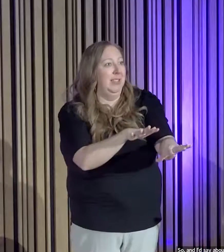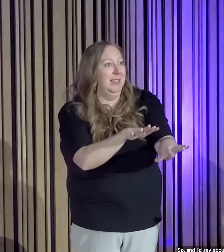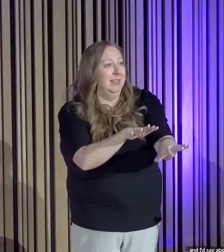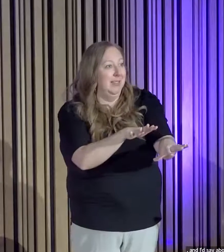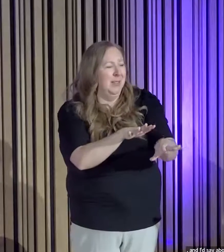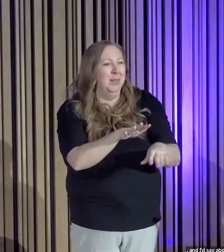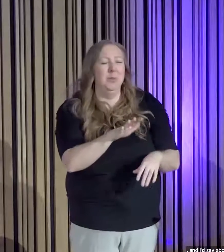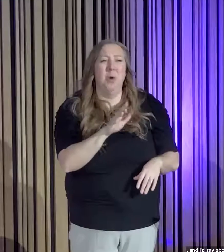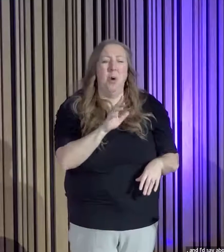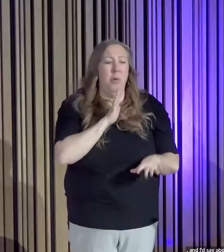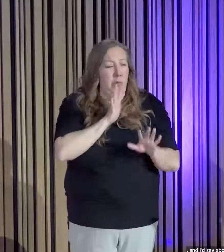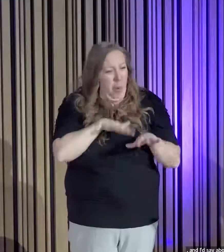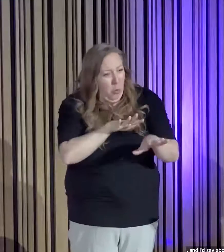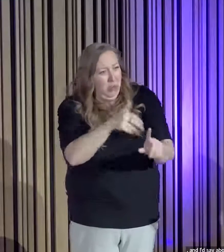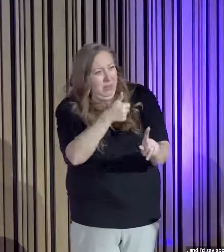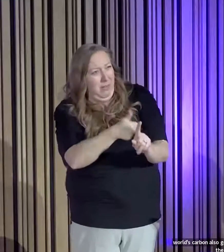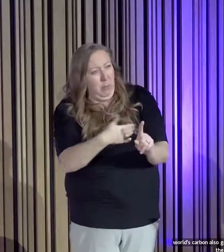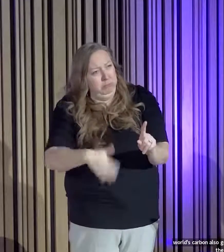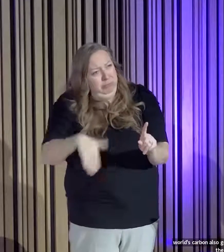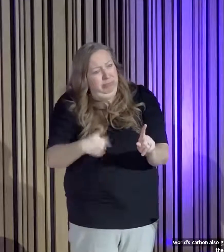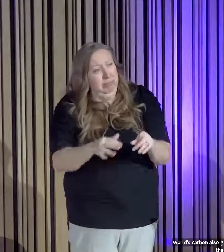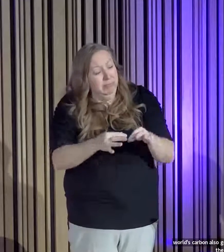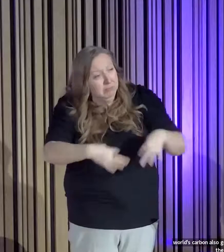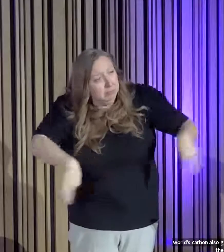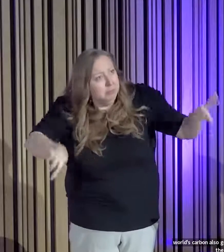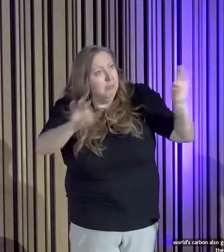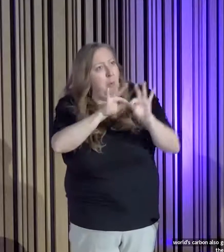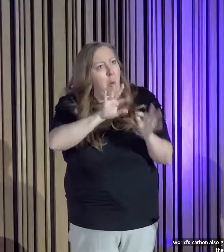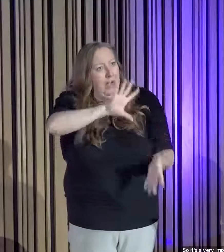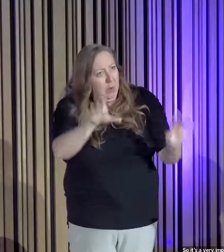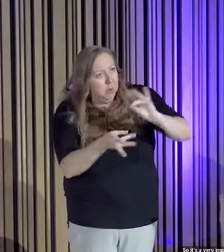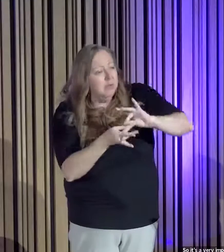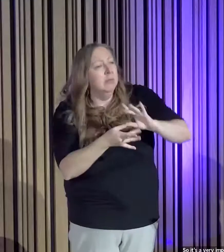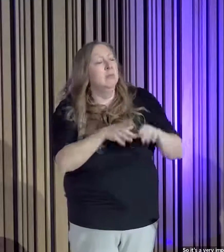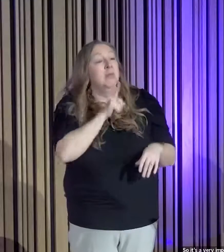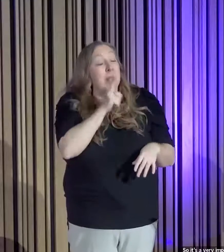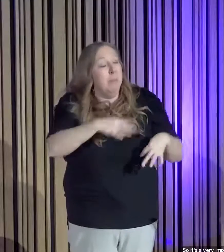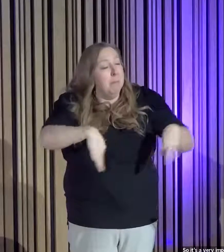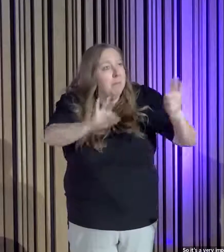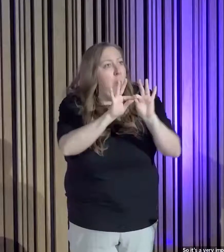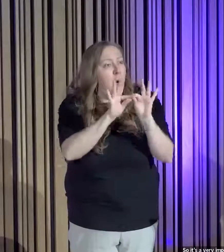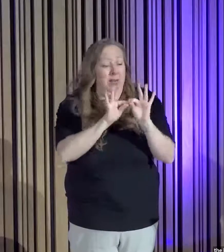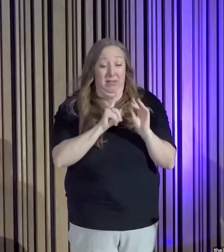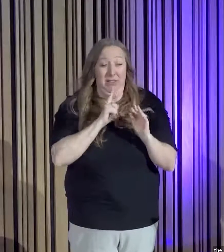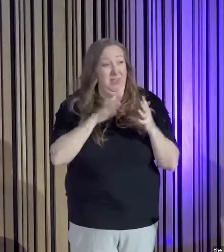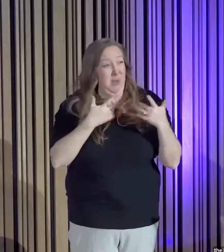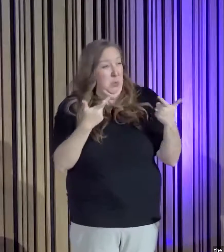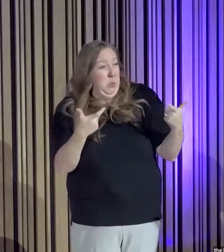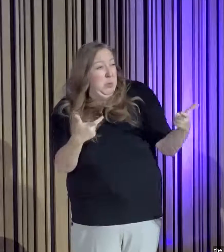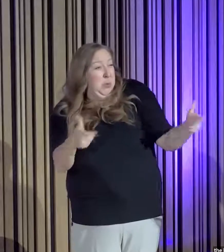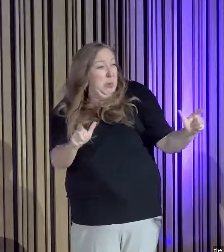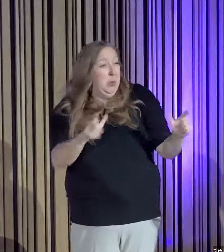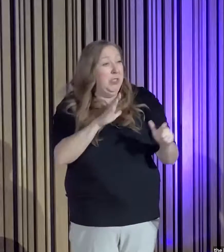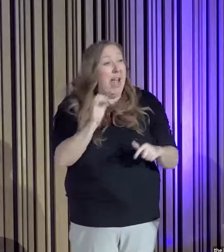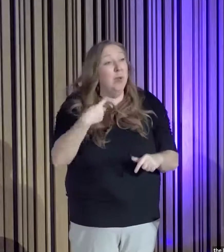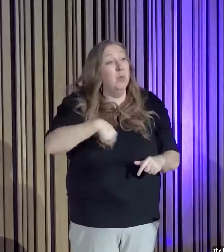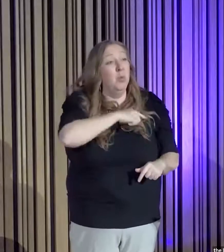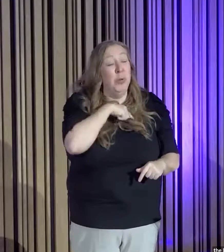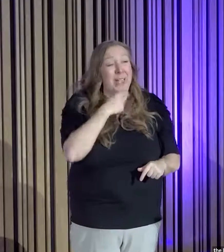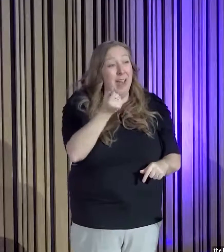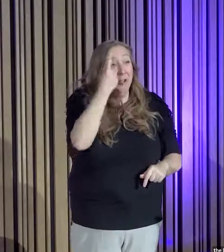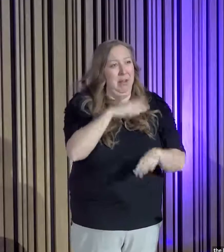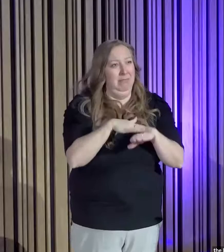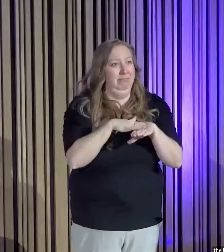important ecosystem, and it's vast. It's the biggest life ecosystem in the world, and it's very little understood. It